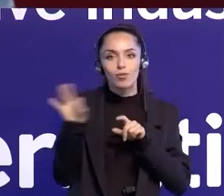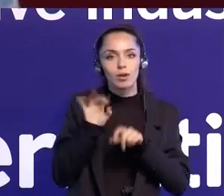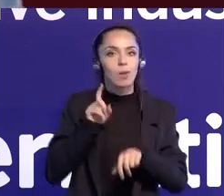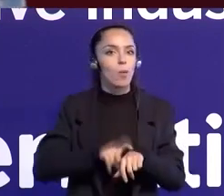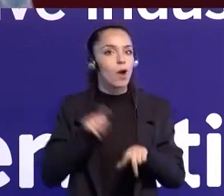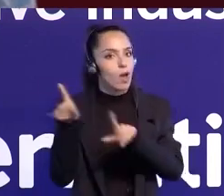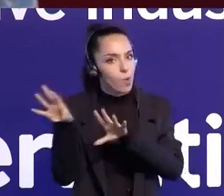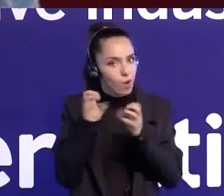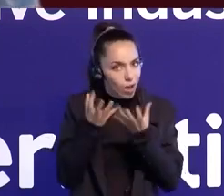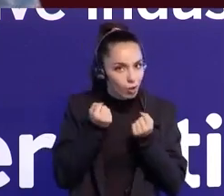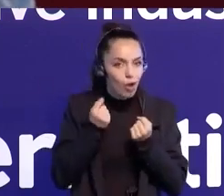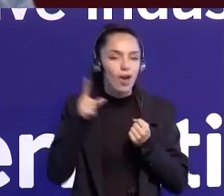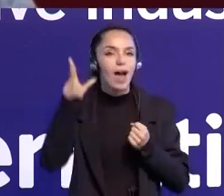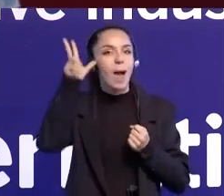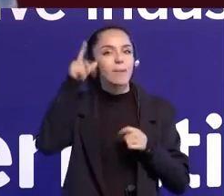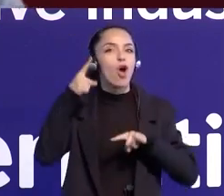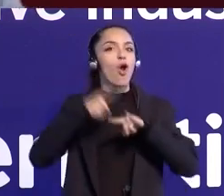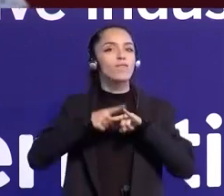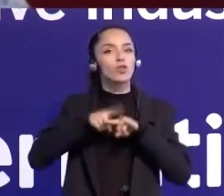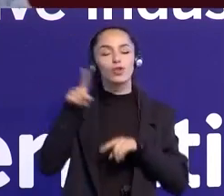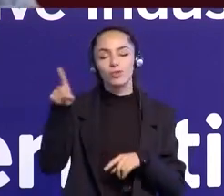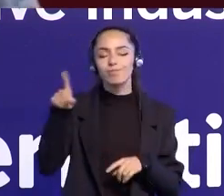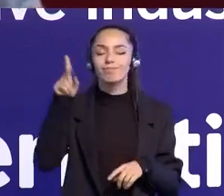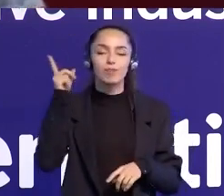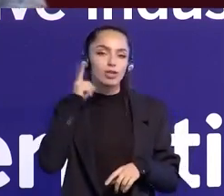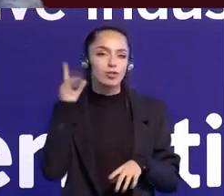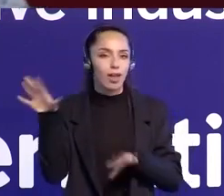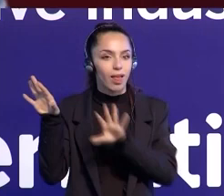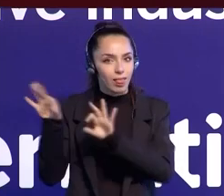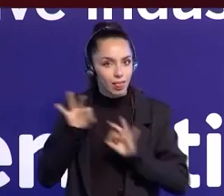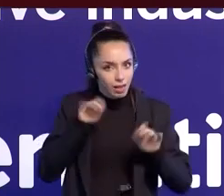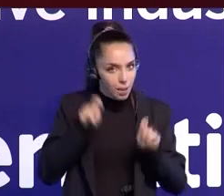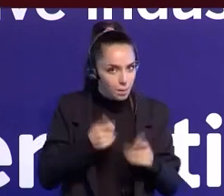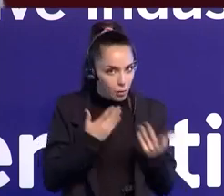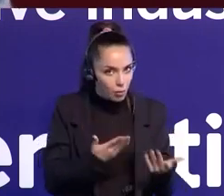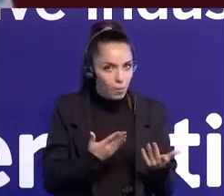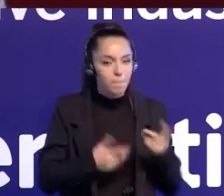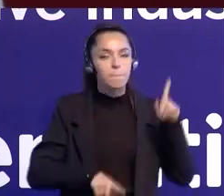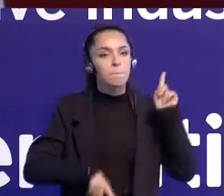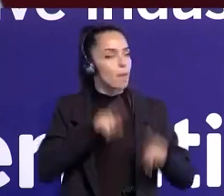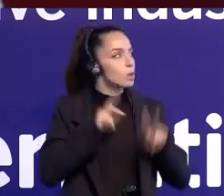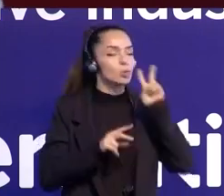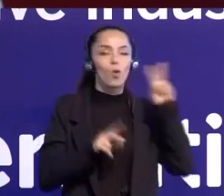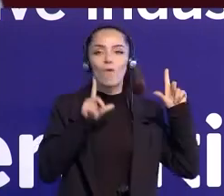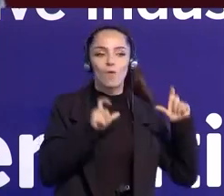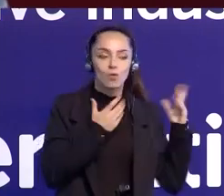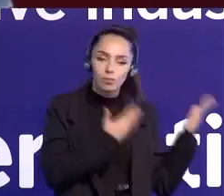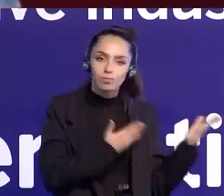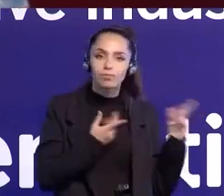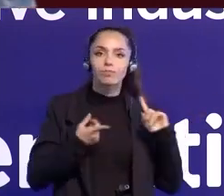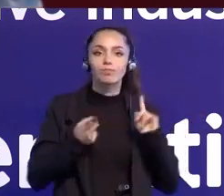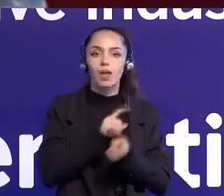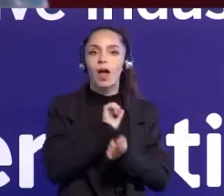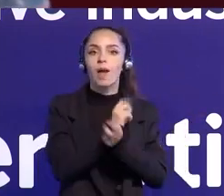Ukraine, and the release of some of the Azovstal prisoners couldn't have been possible without the efforts of our